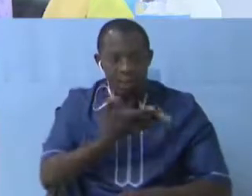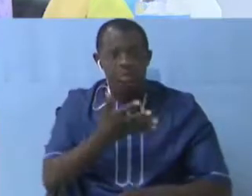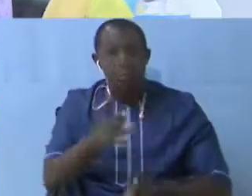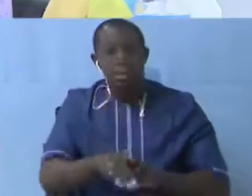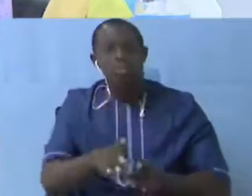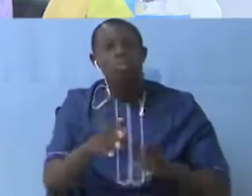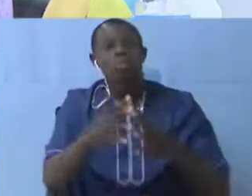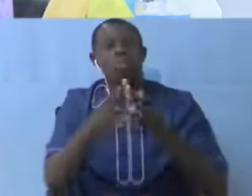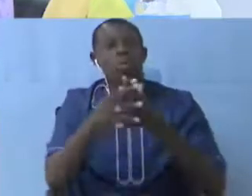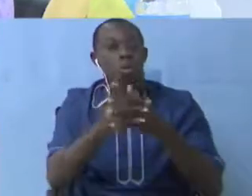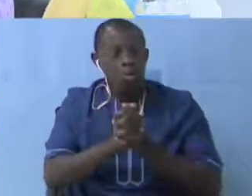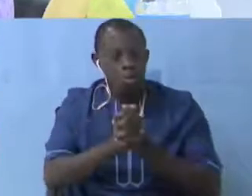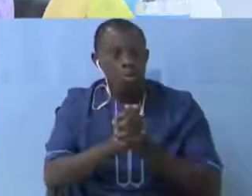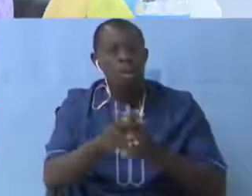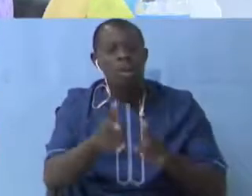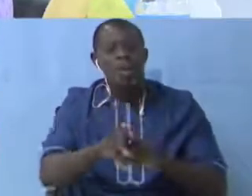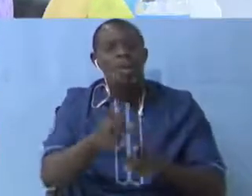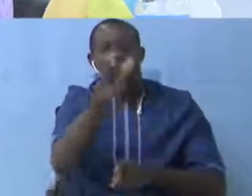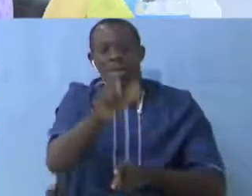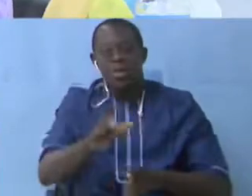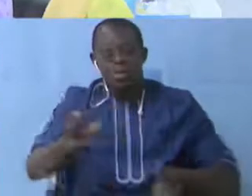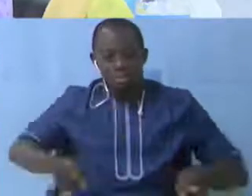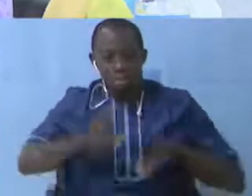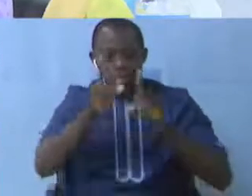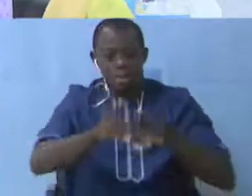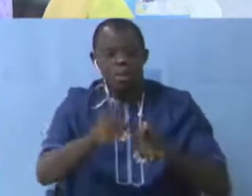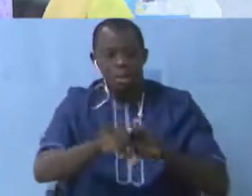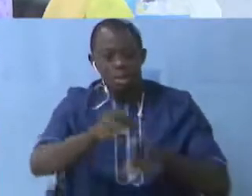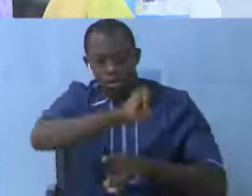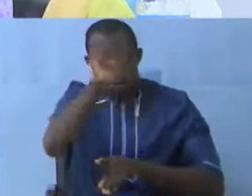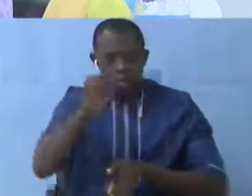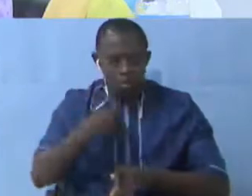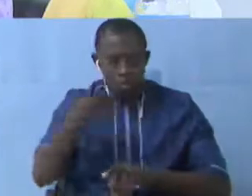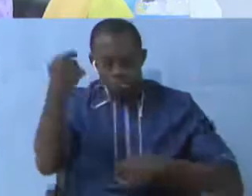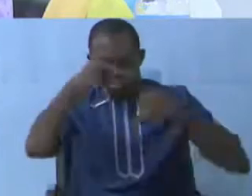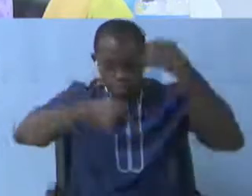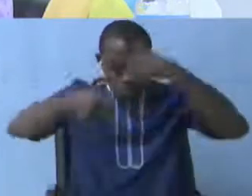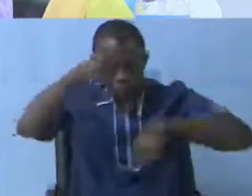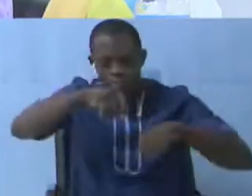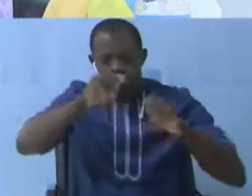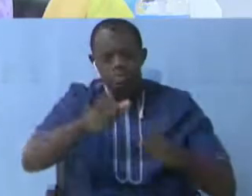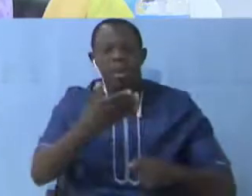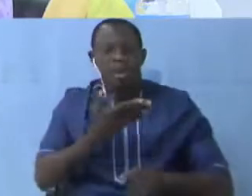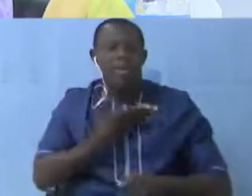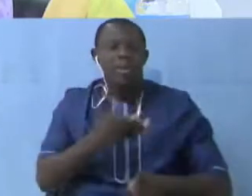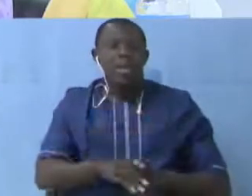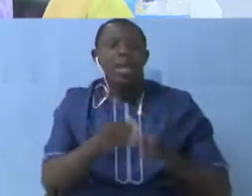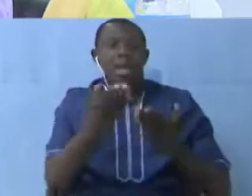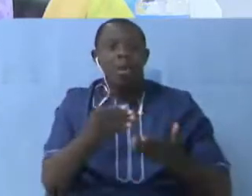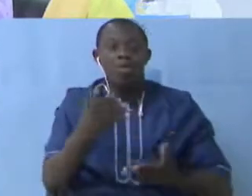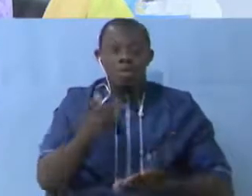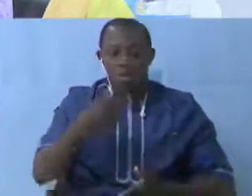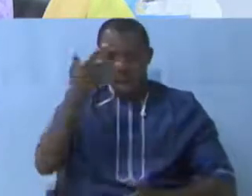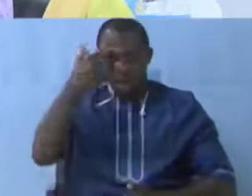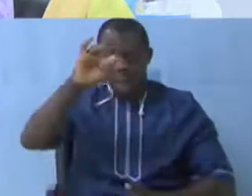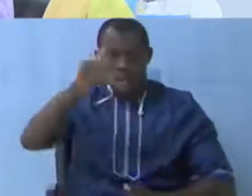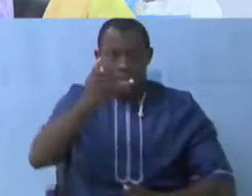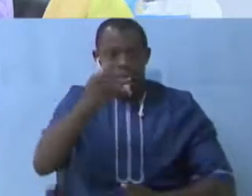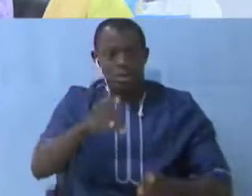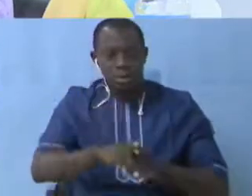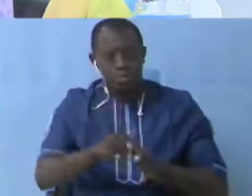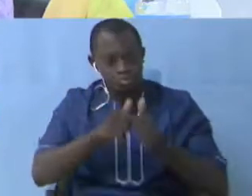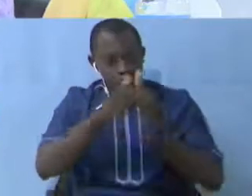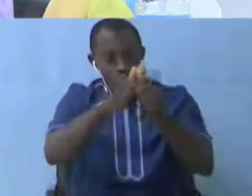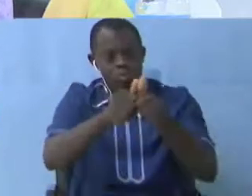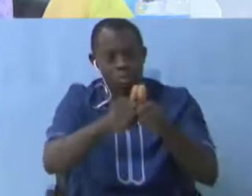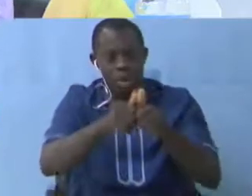the diaspora will contribute. And when they've agreed that they will go on that